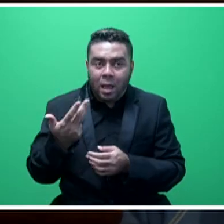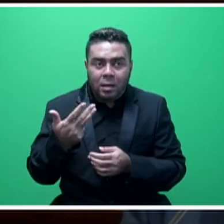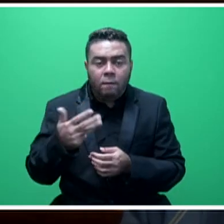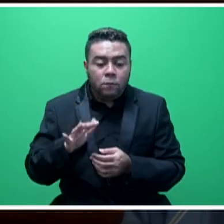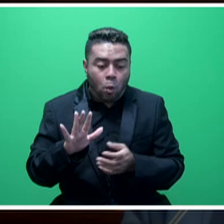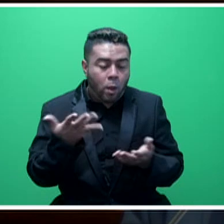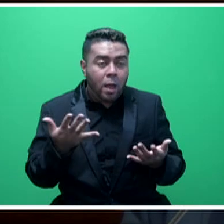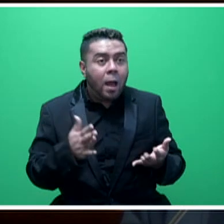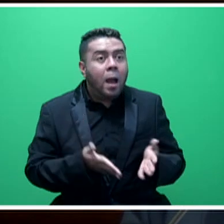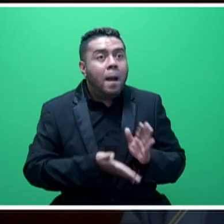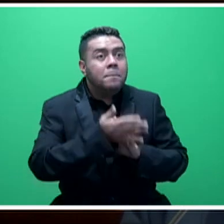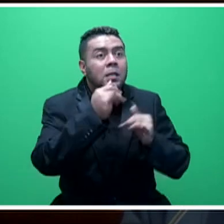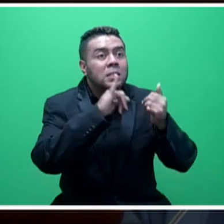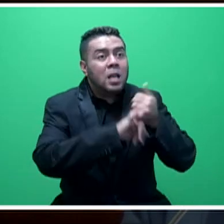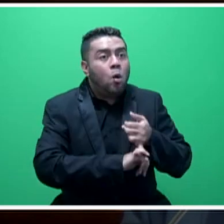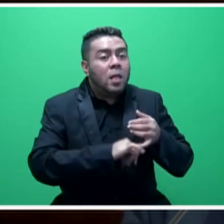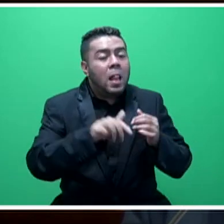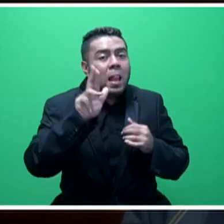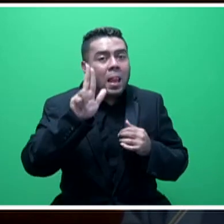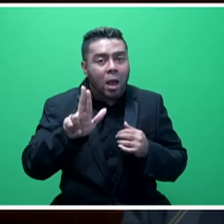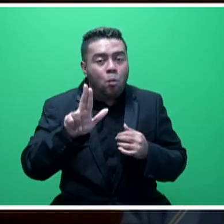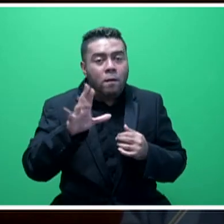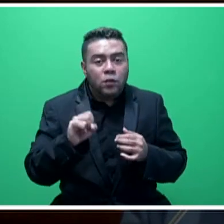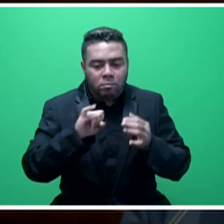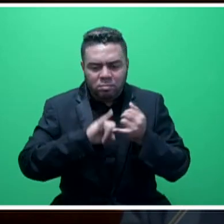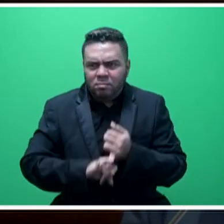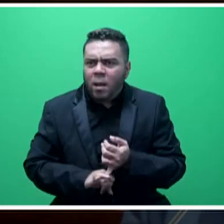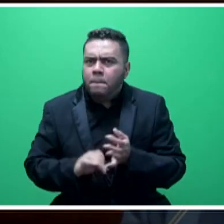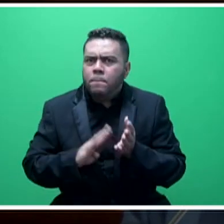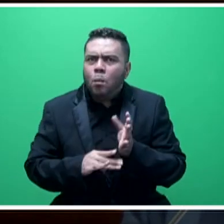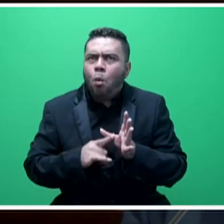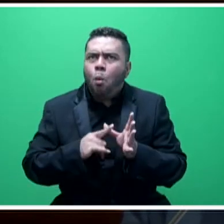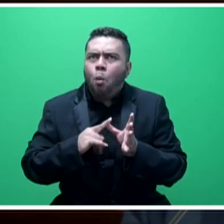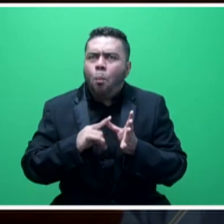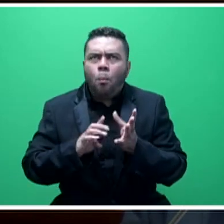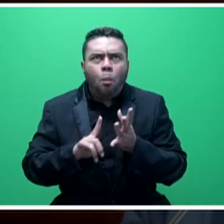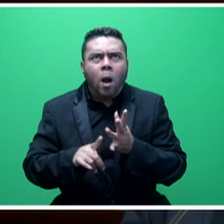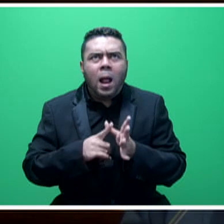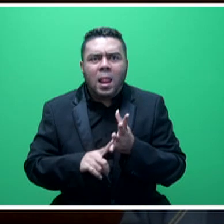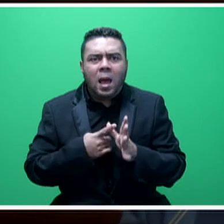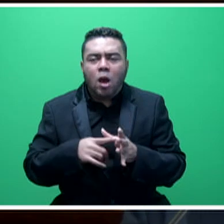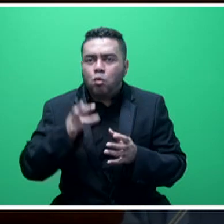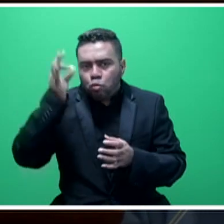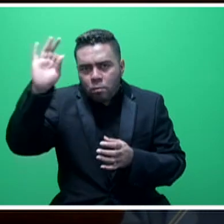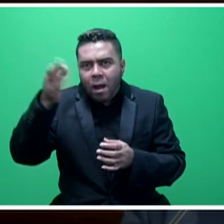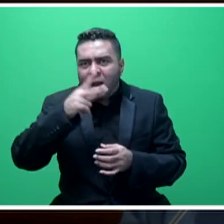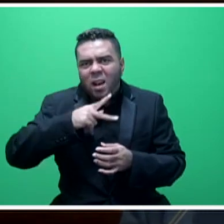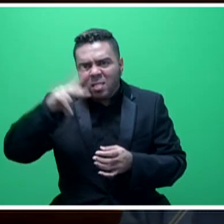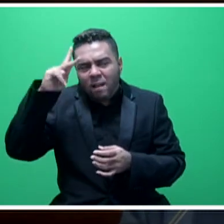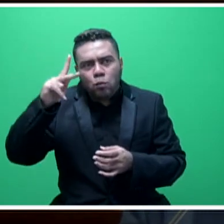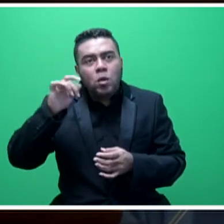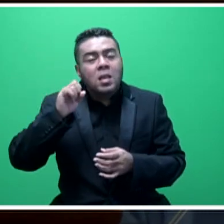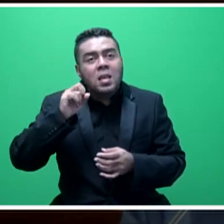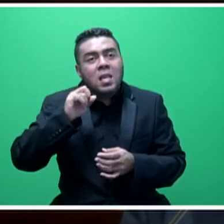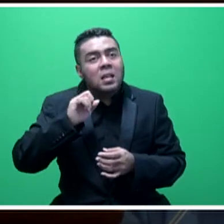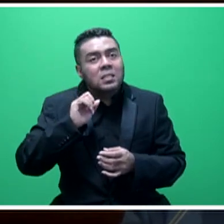the Upper Southern Lao, the Northern Lao, Yasa Yasa Moala, Lower Southern Lao, Lomai Viti, Rotuma, Kandavu Yasawa, and